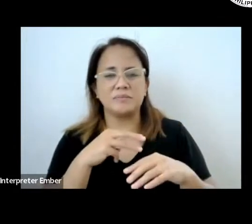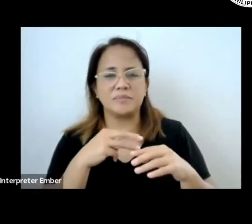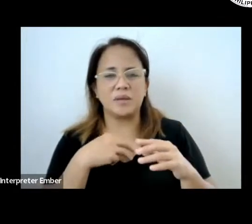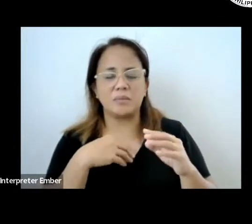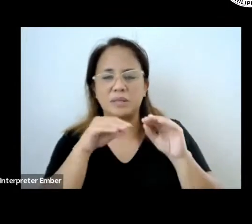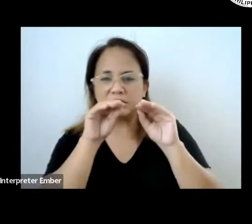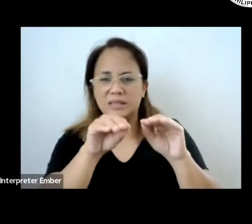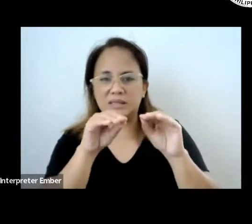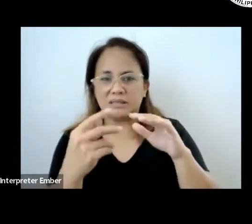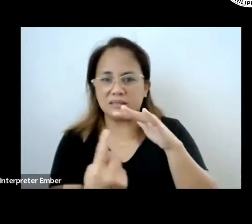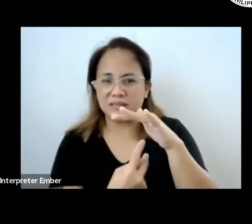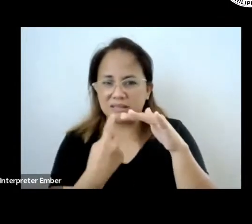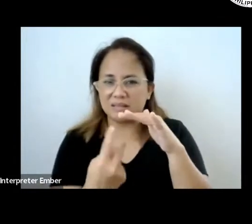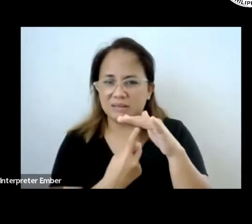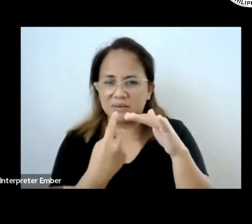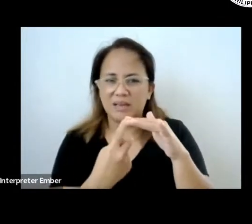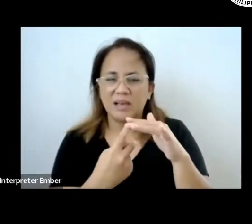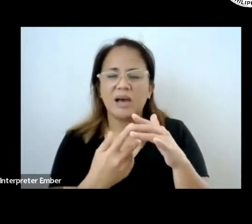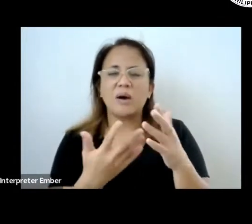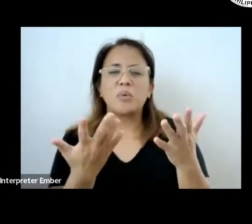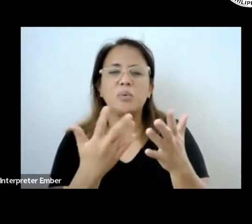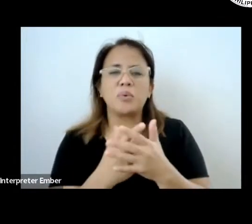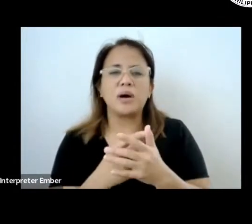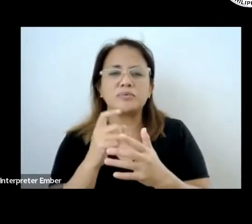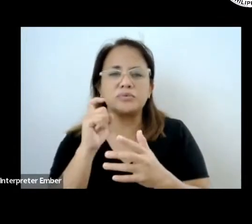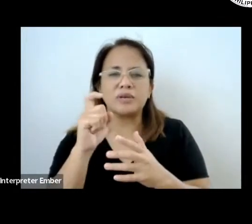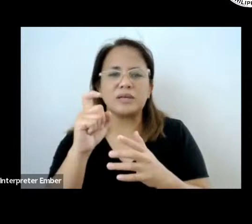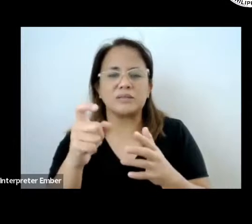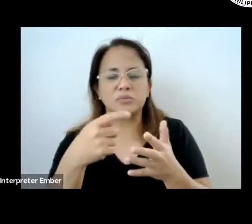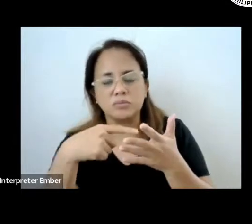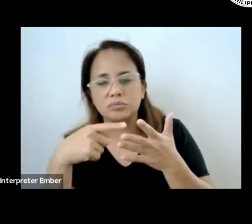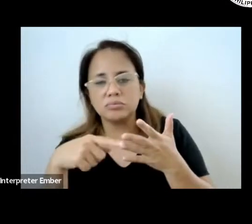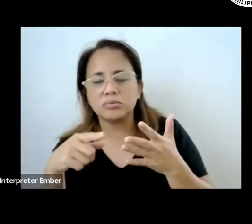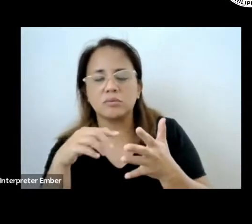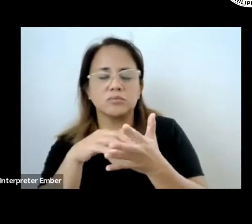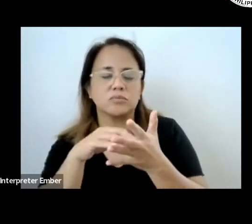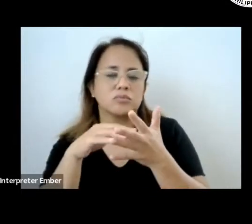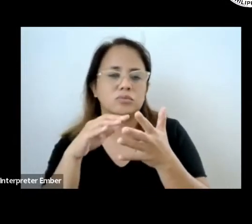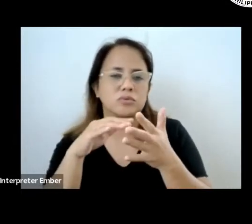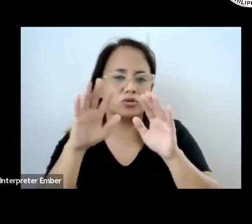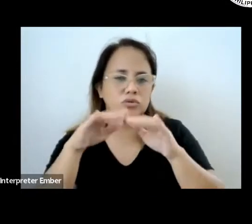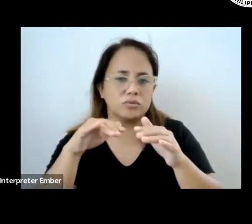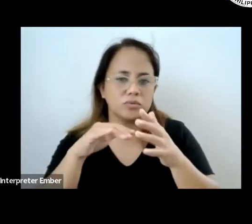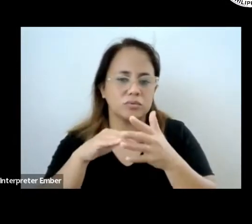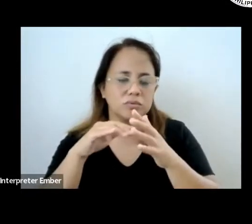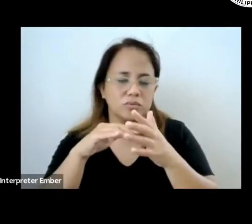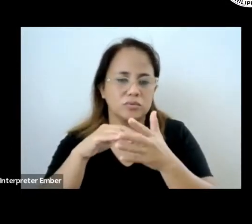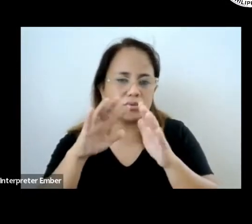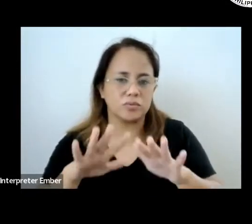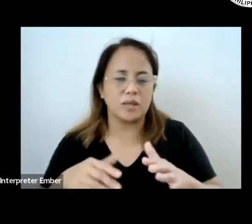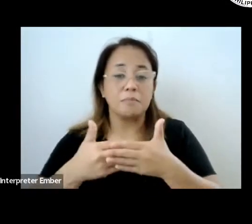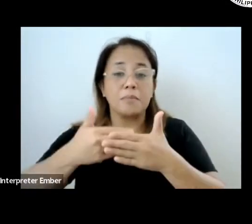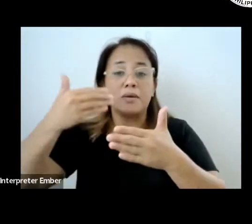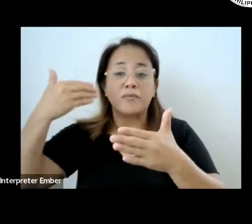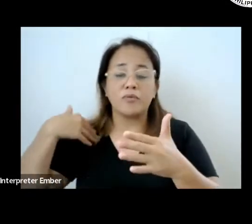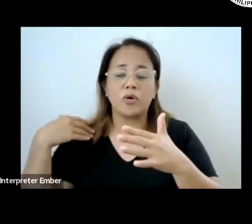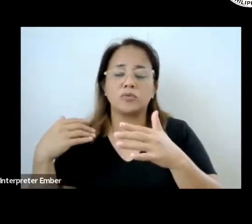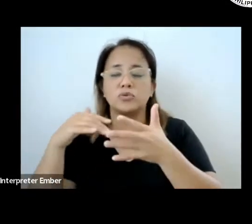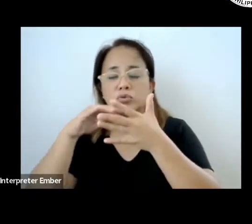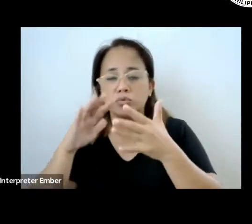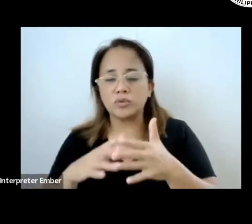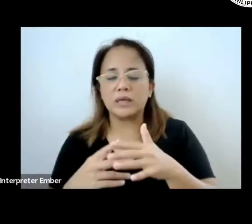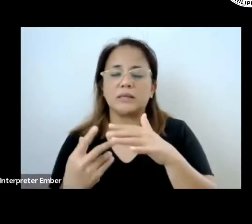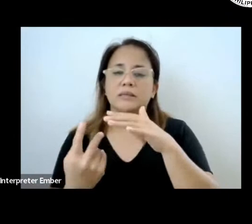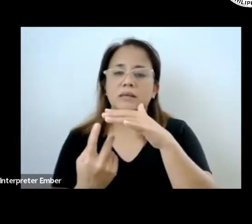with the kindergarten, we may be able to fast track the learnings of our children. Because again, we repeat that prior to our learners going into the